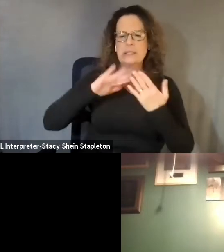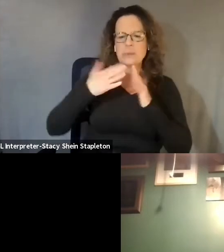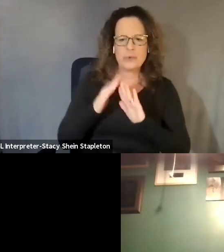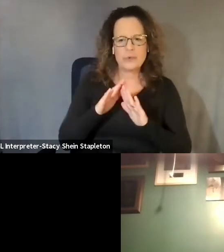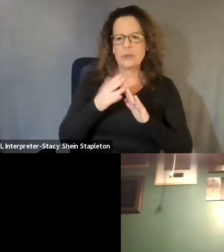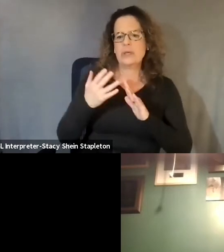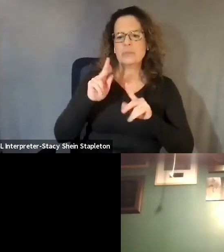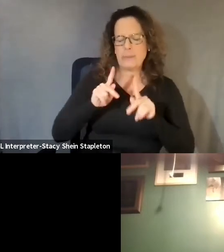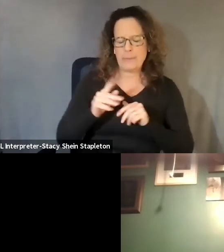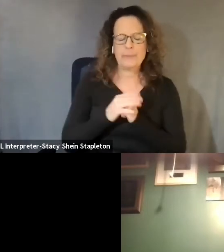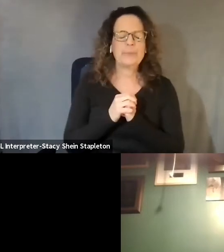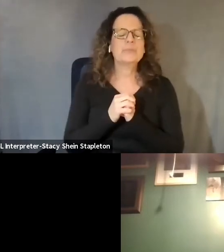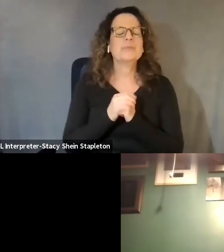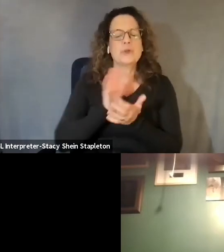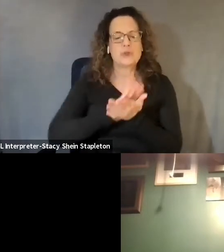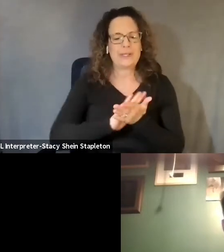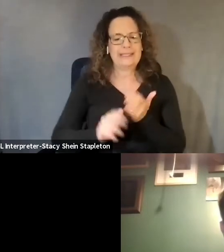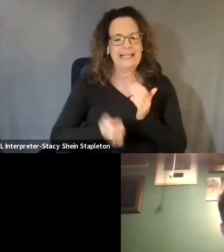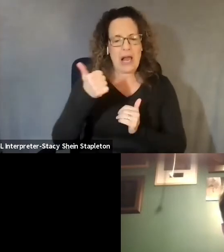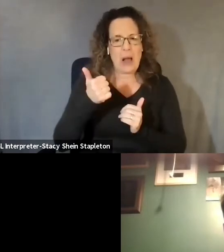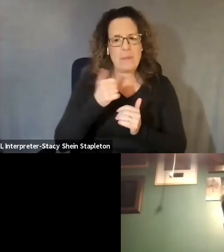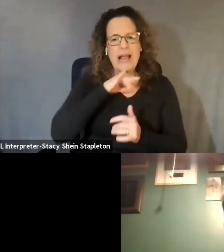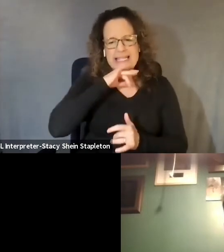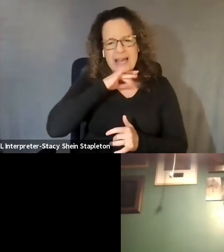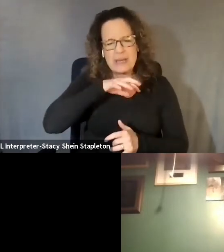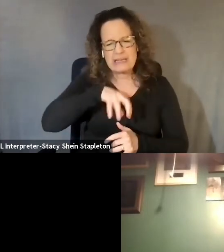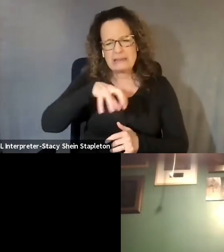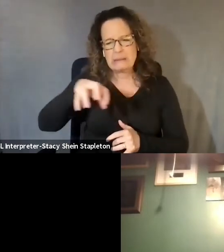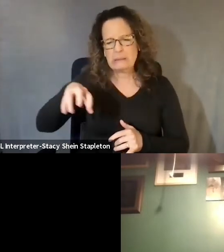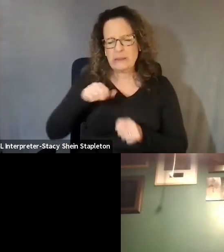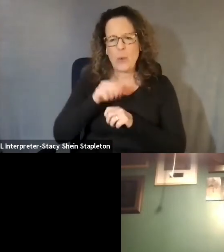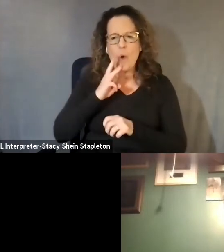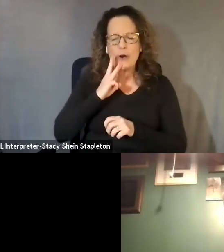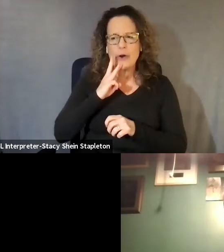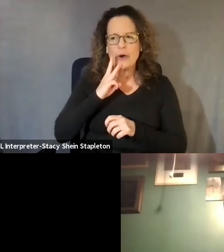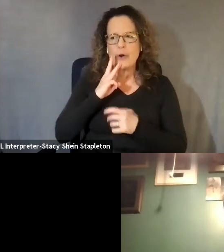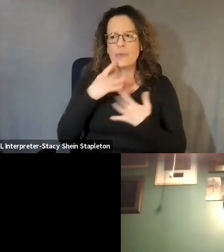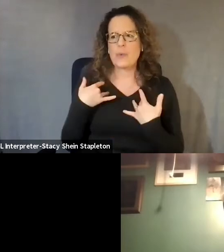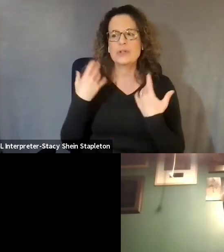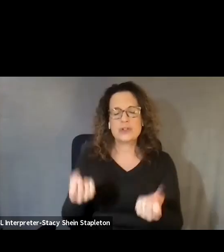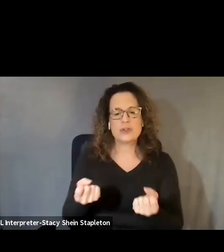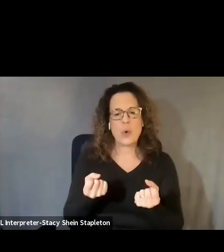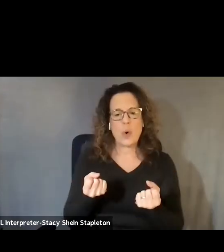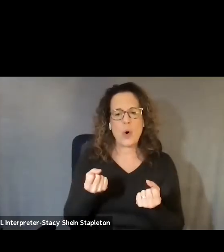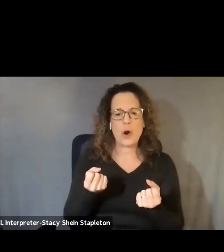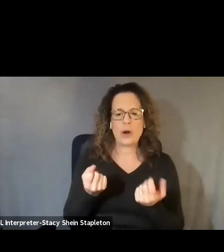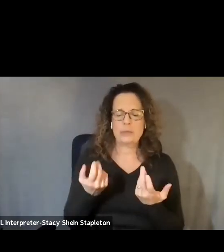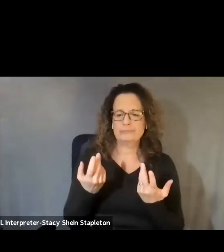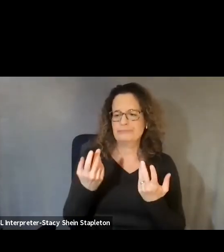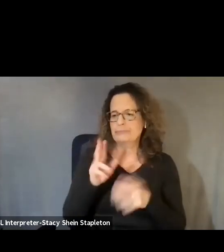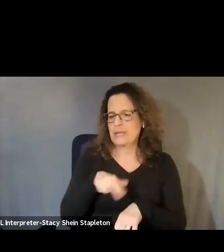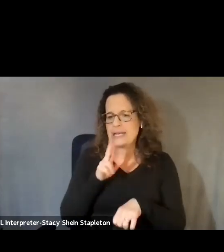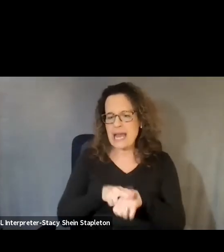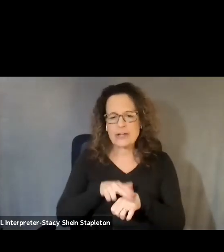stakeholders to clean up contaminated sediments, restore habitat, work to get rid of